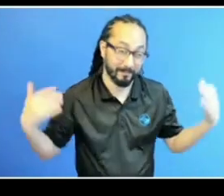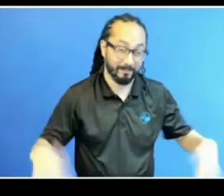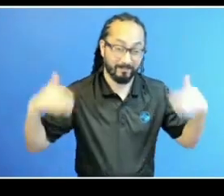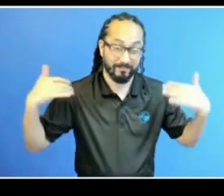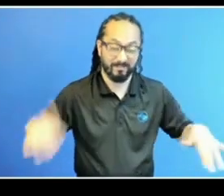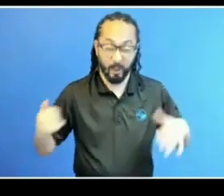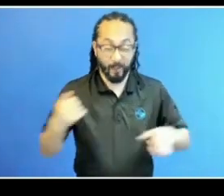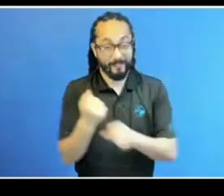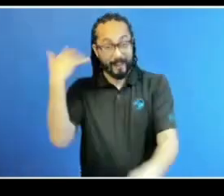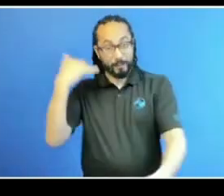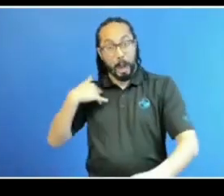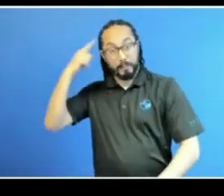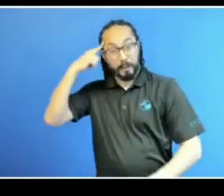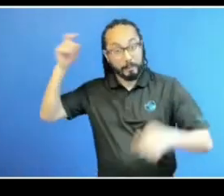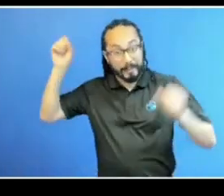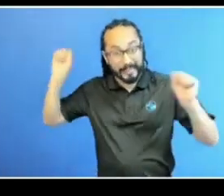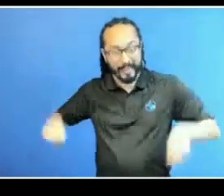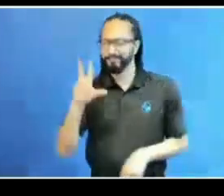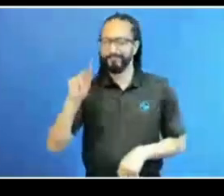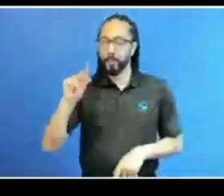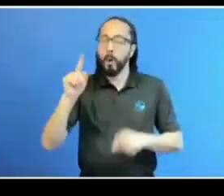going, I'd say, and give it a chance.